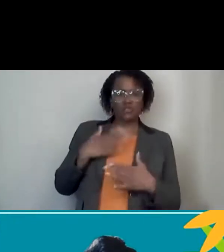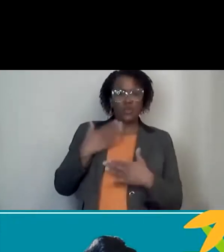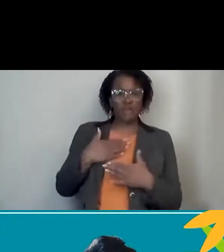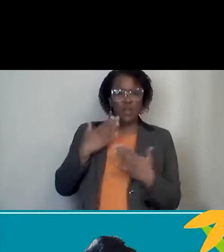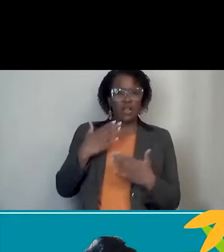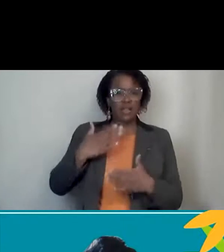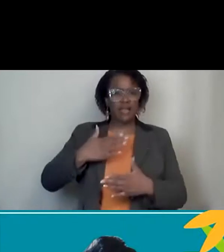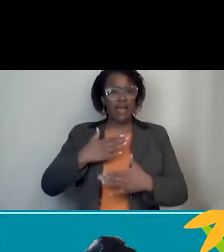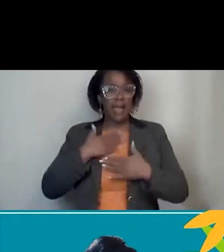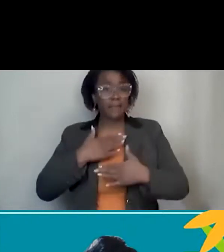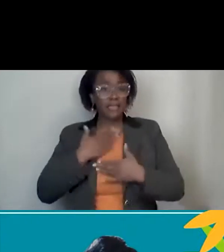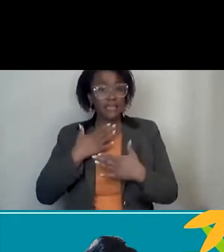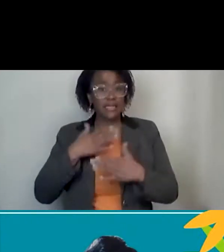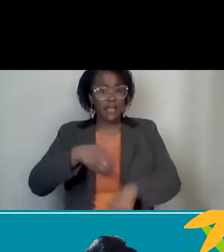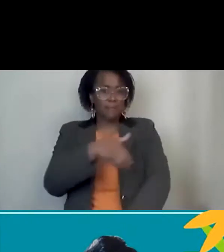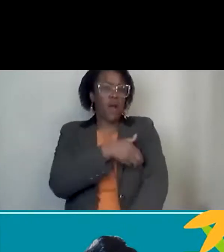powerful.